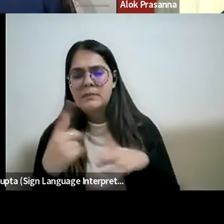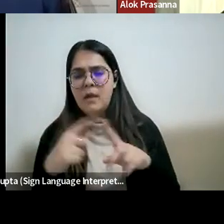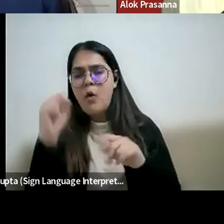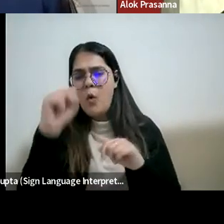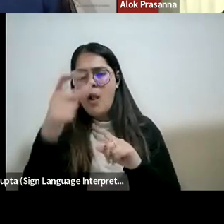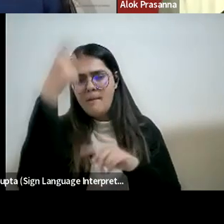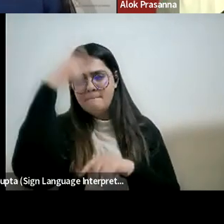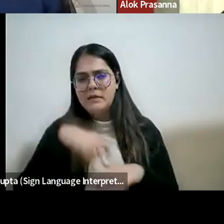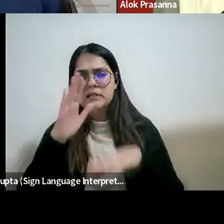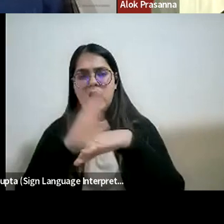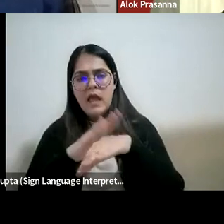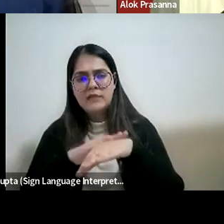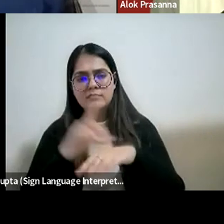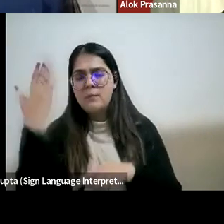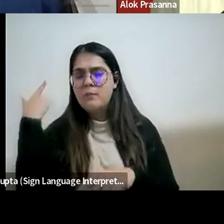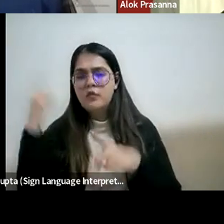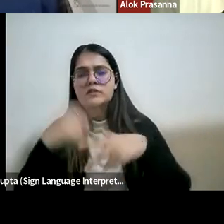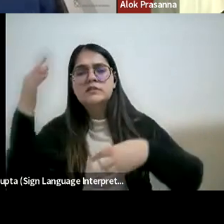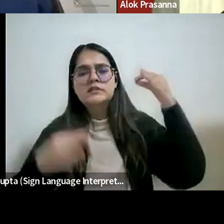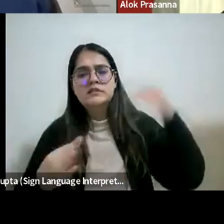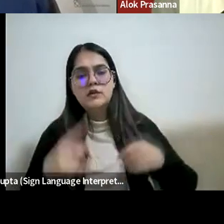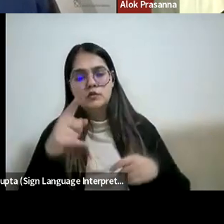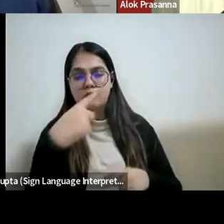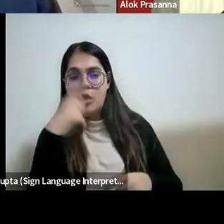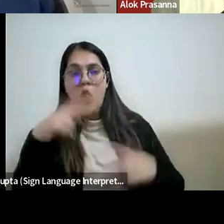experience with judges. You referred to lawyers.